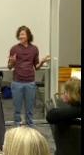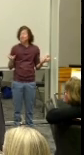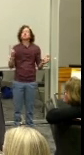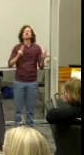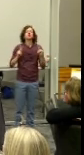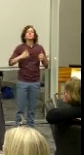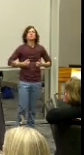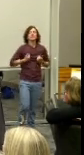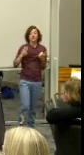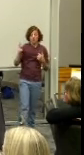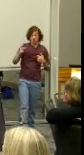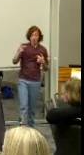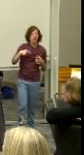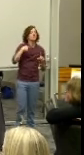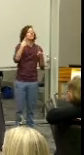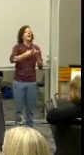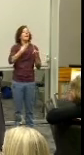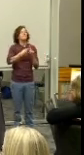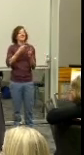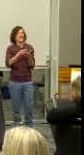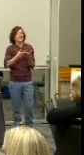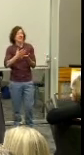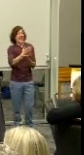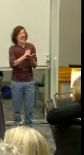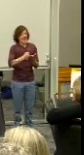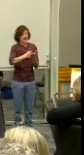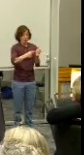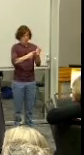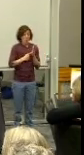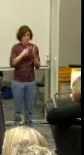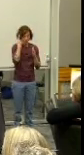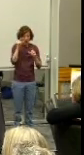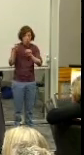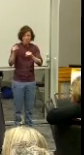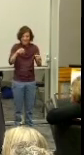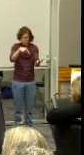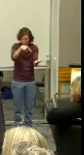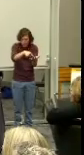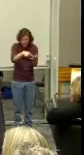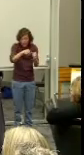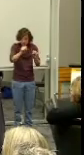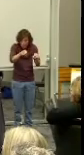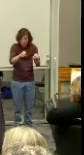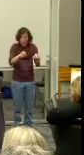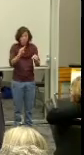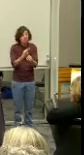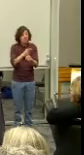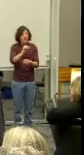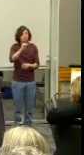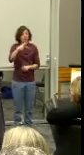the monthly income that you need to be able to afford a market rate apartment is